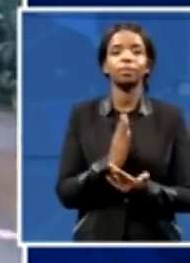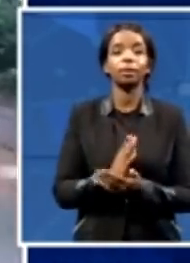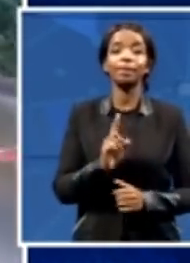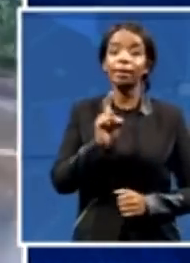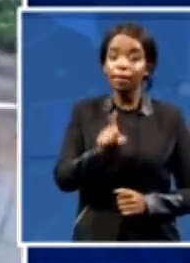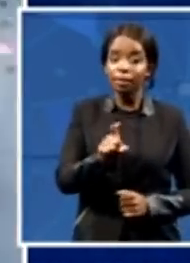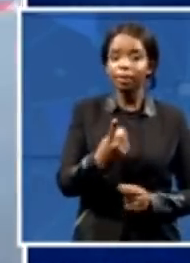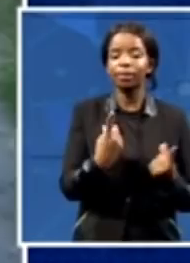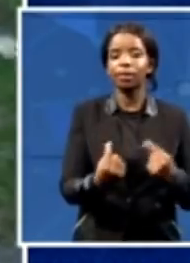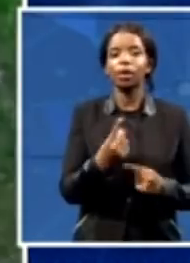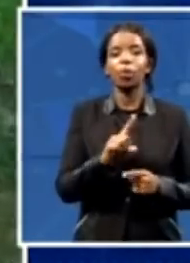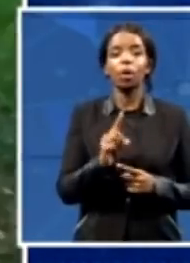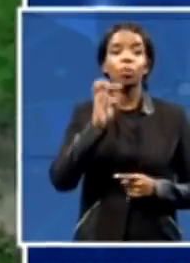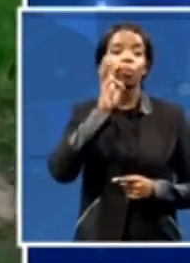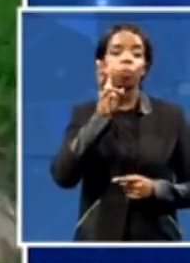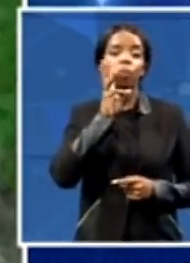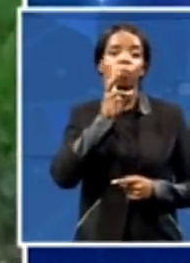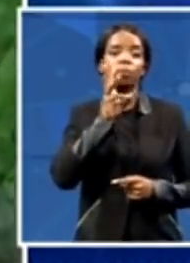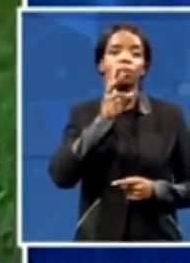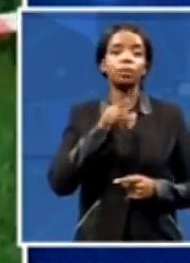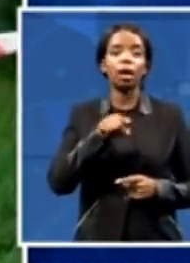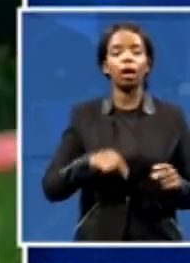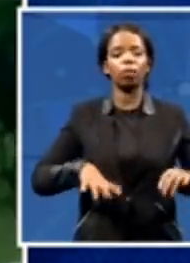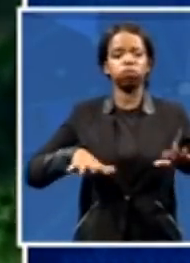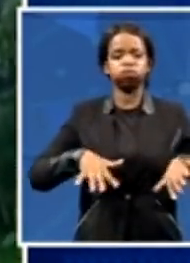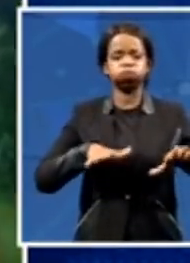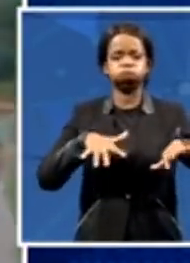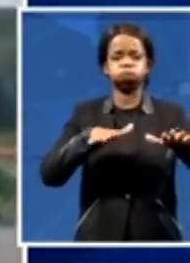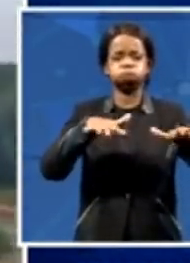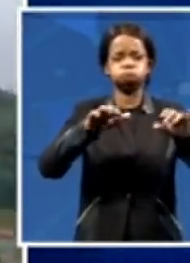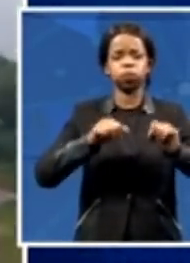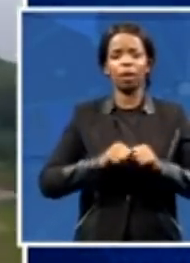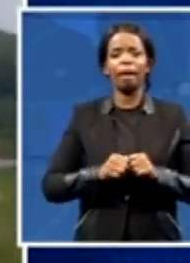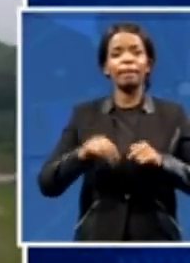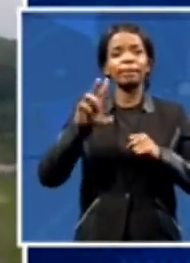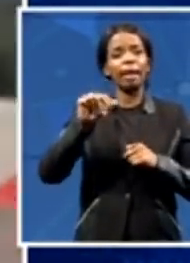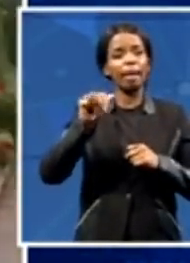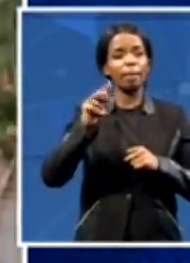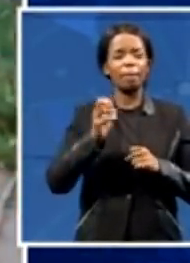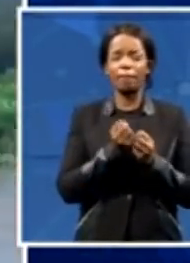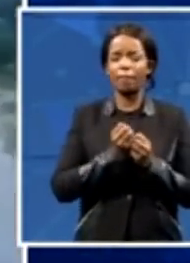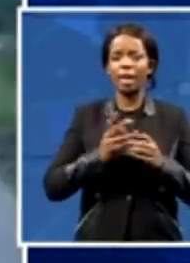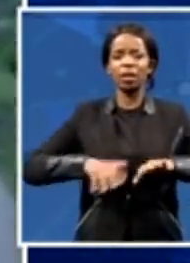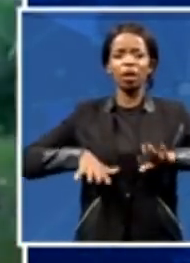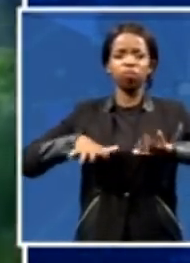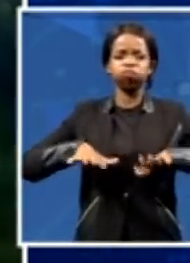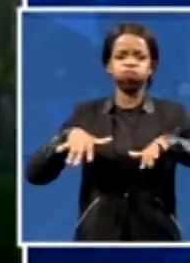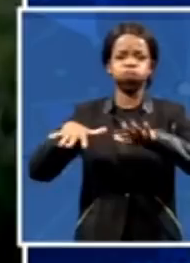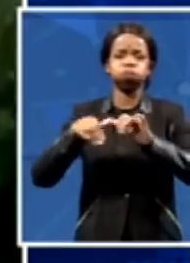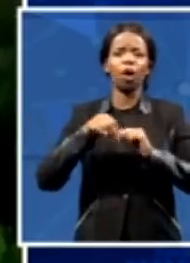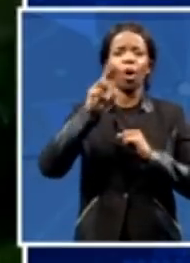Water overflowing with so many dams, overflowing even on Umgeni. There are so many residential areas that